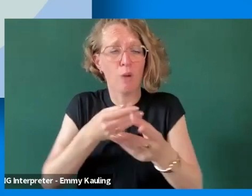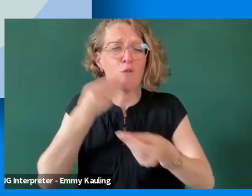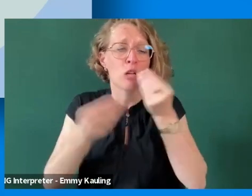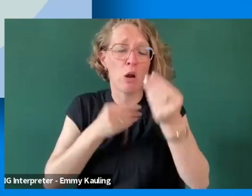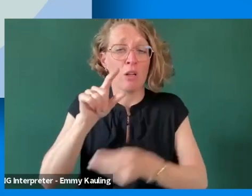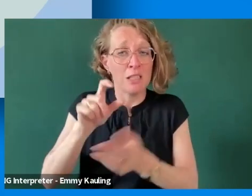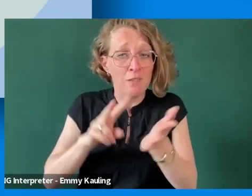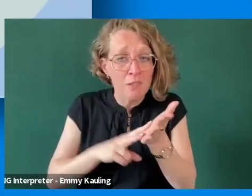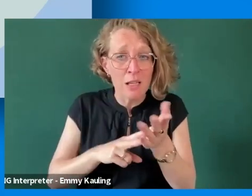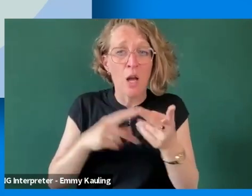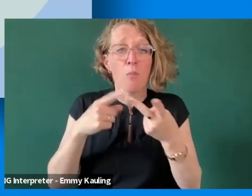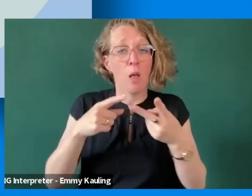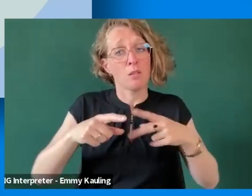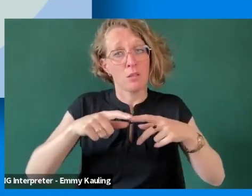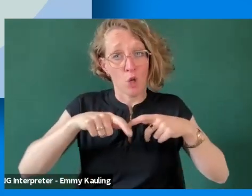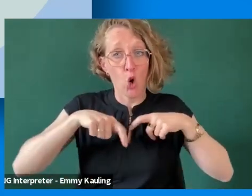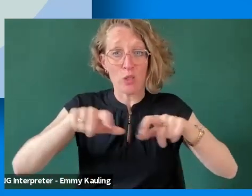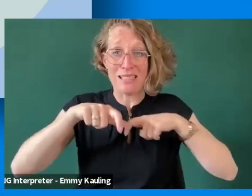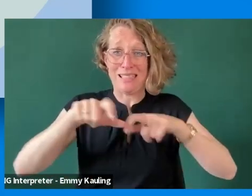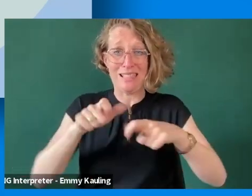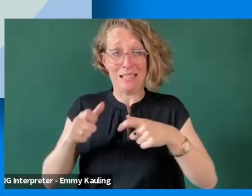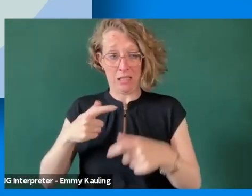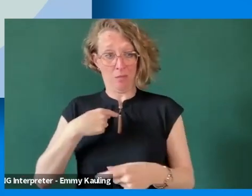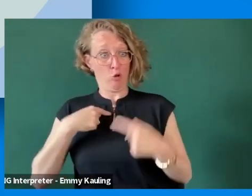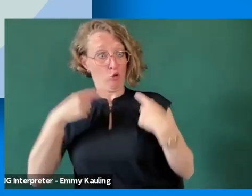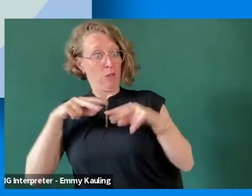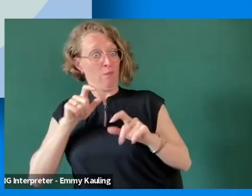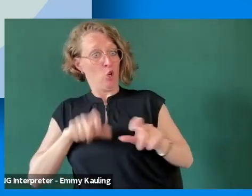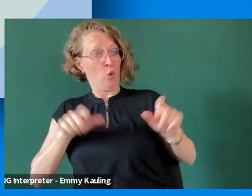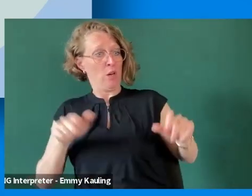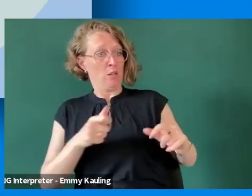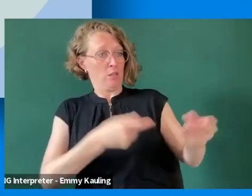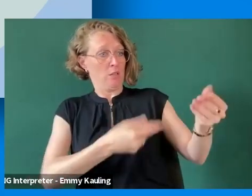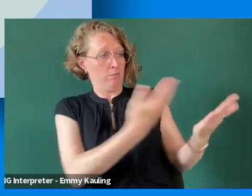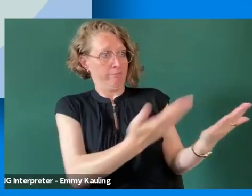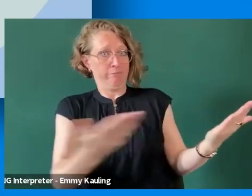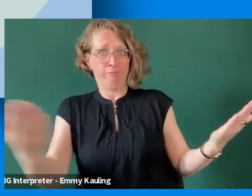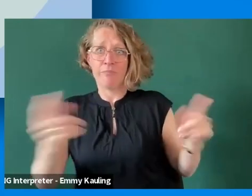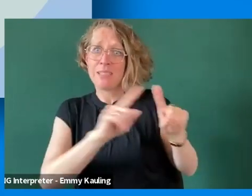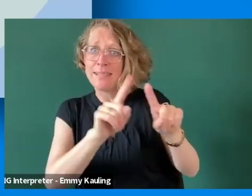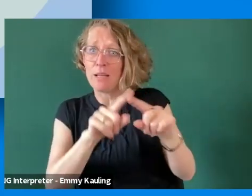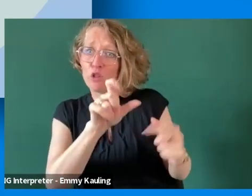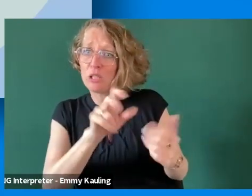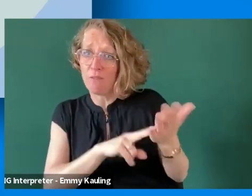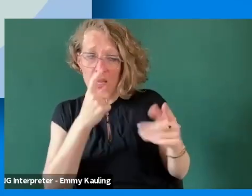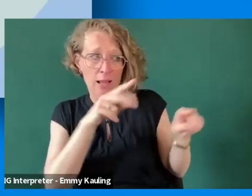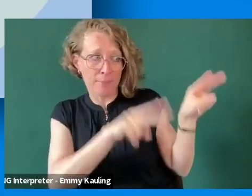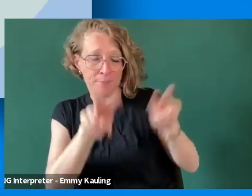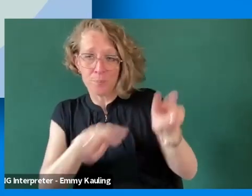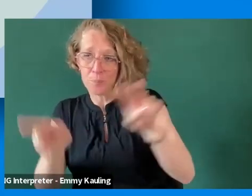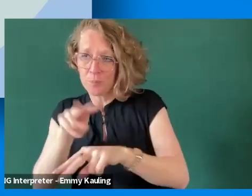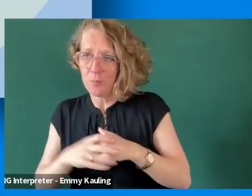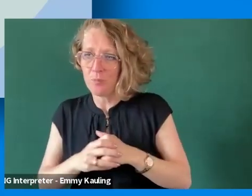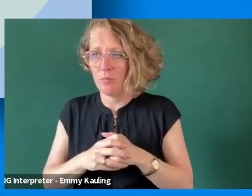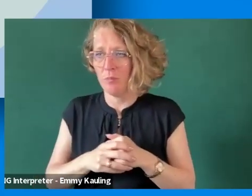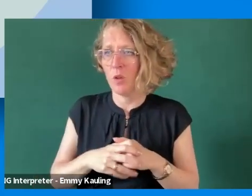and the consistency with which reviewers are able to assess narrative CVs. Just by way of a shameless plug, there is a